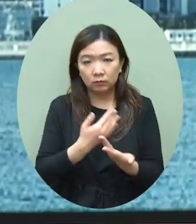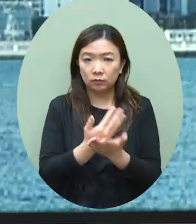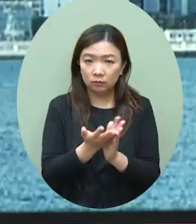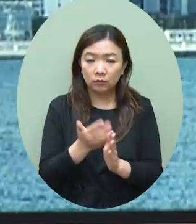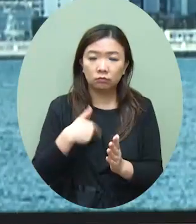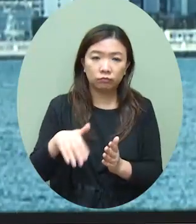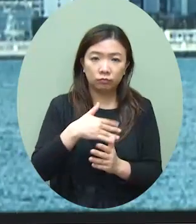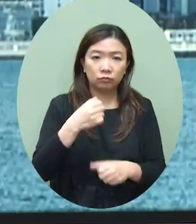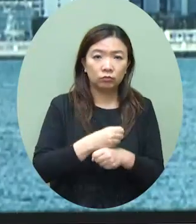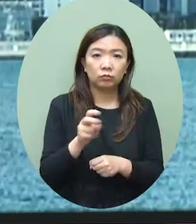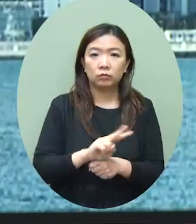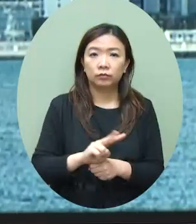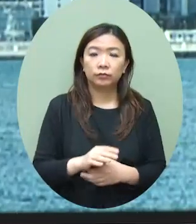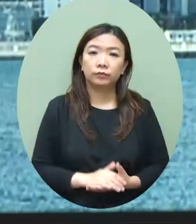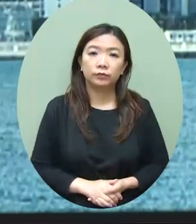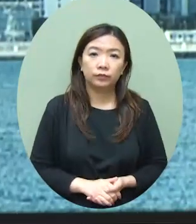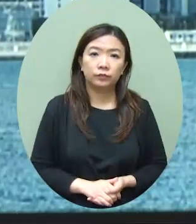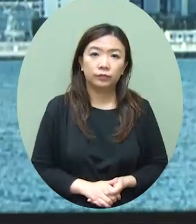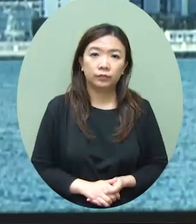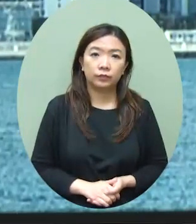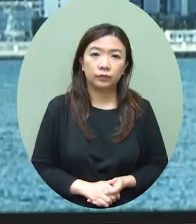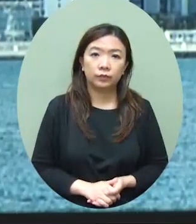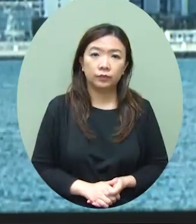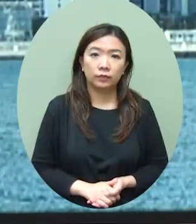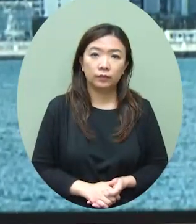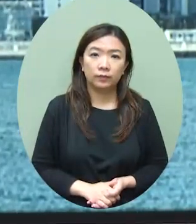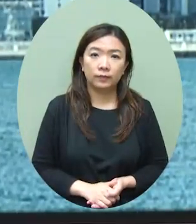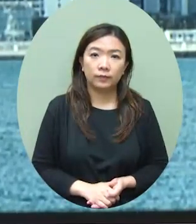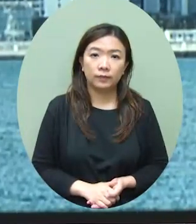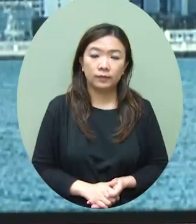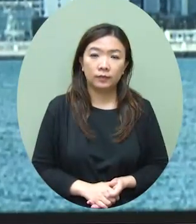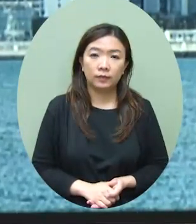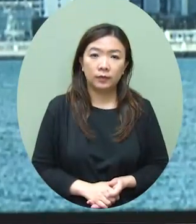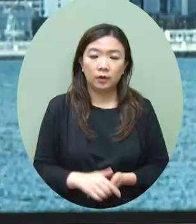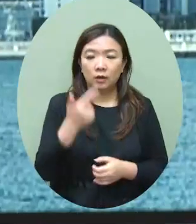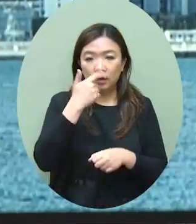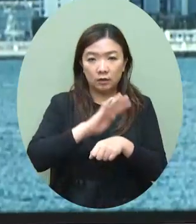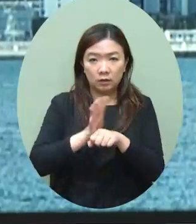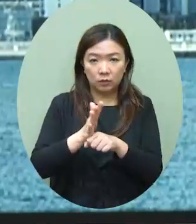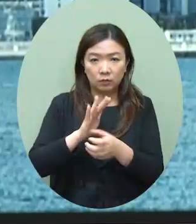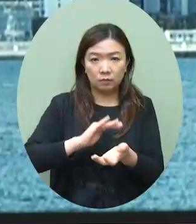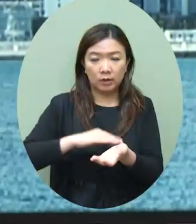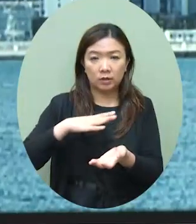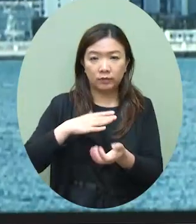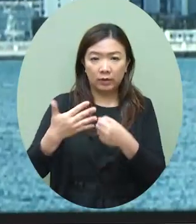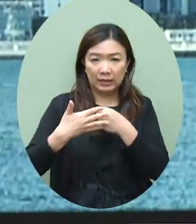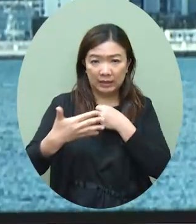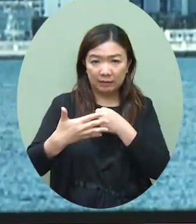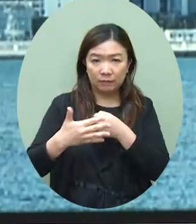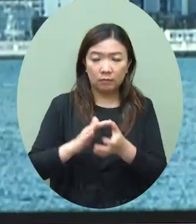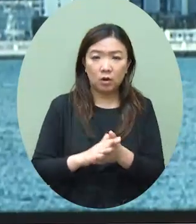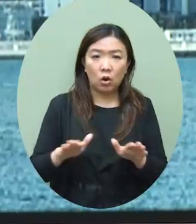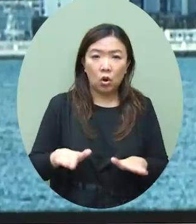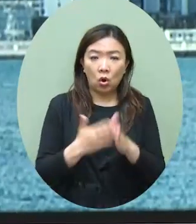more than 3 months since the 5th wave of COVID-19 hit us hard in Hong Kong, we